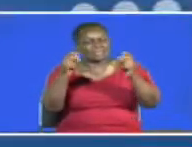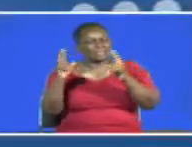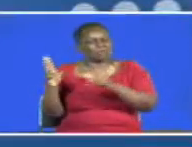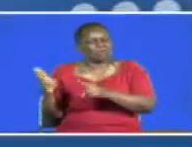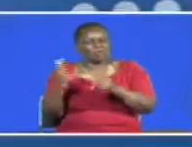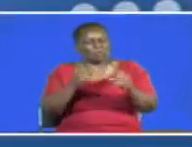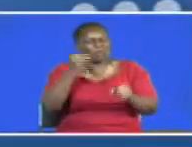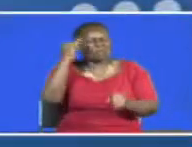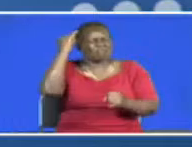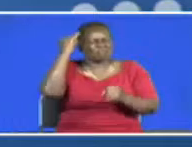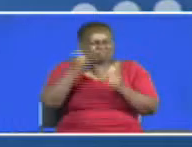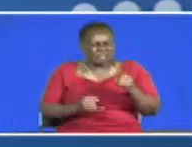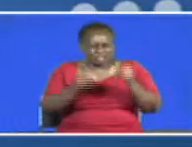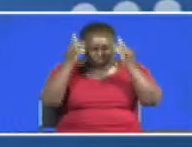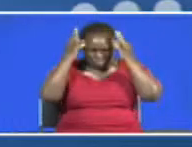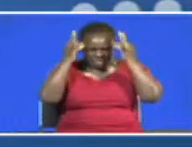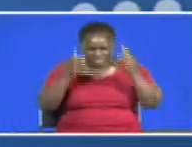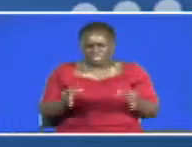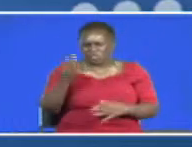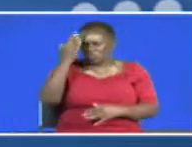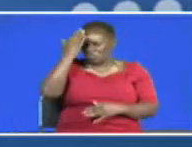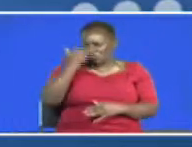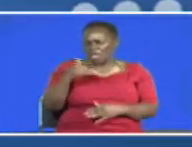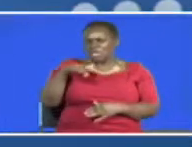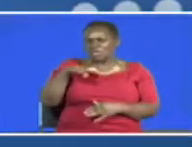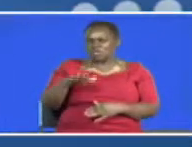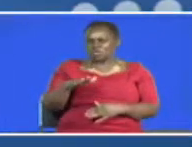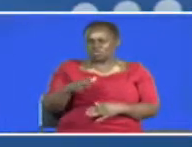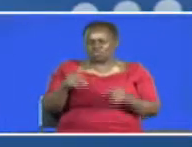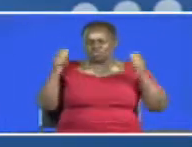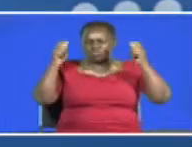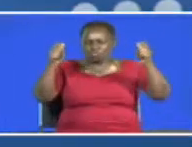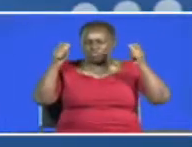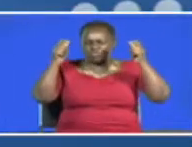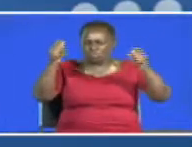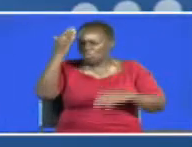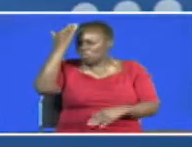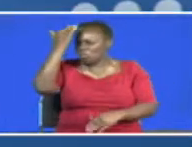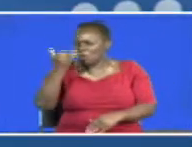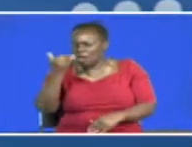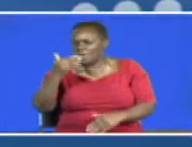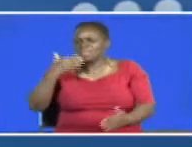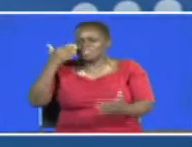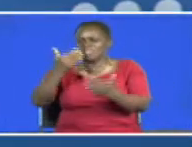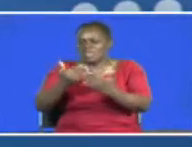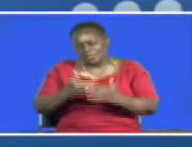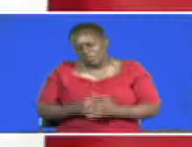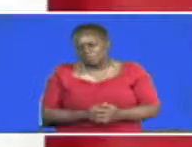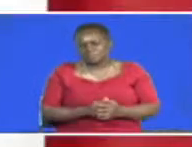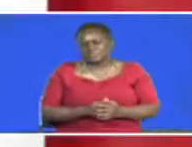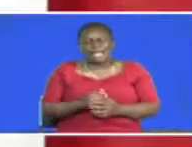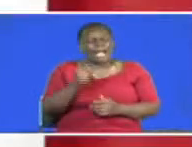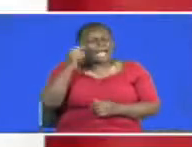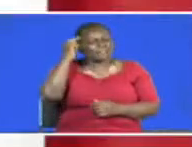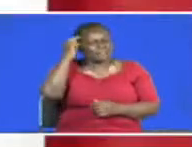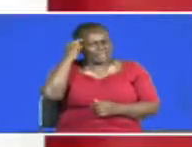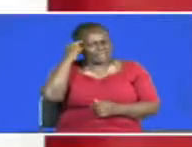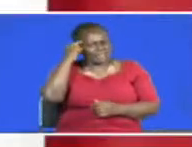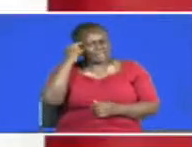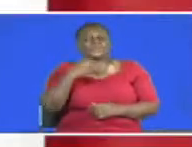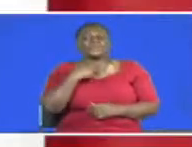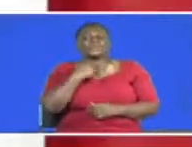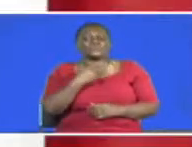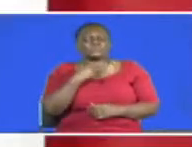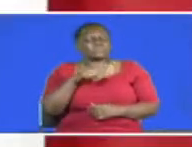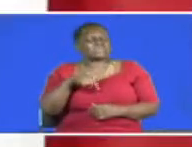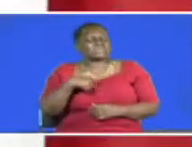a last resort. Yeah. Why is it that you're downing your tools? Thank you, Jesse. I think as a union, we